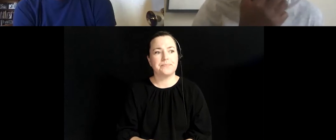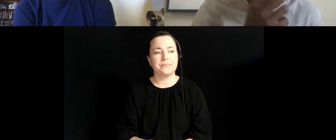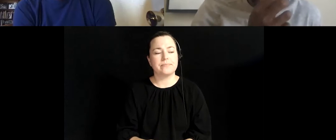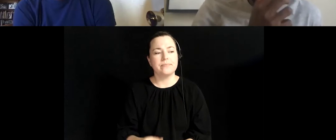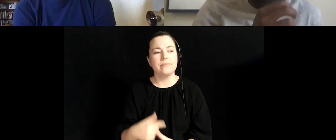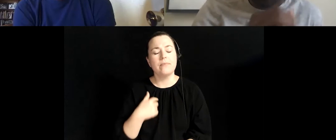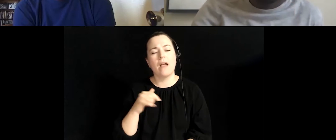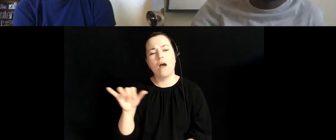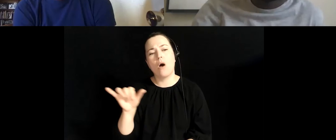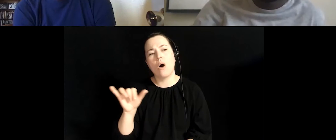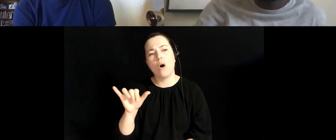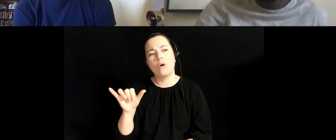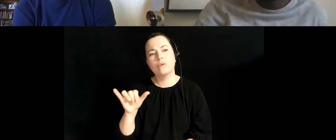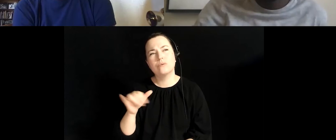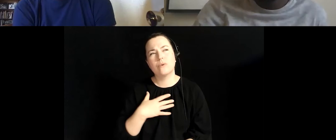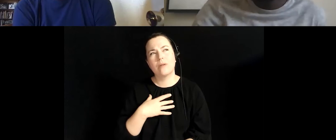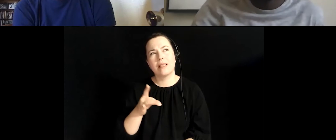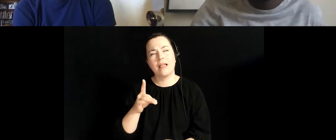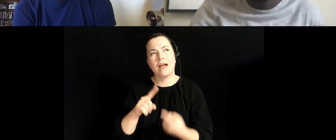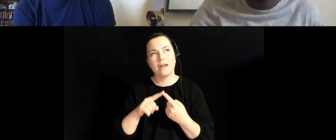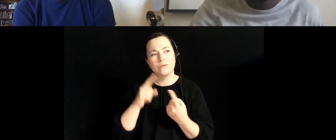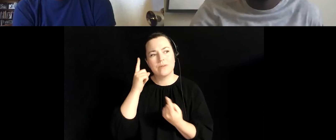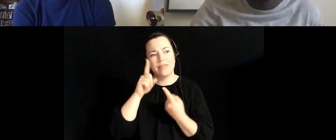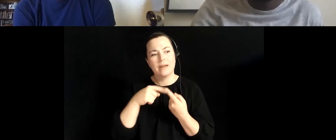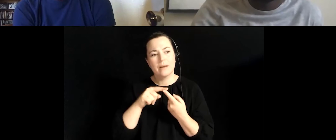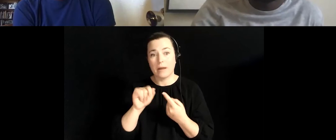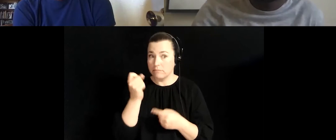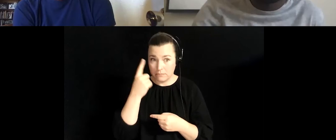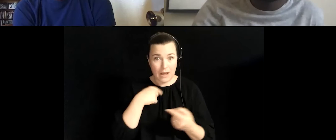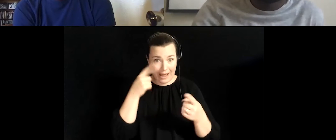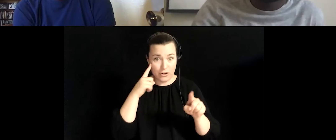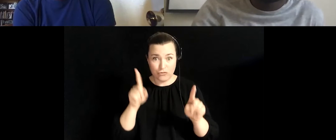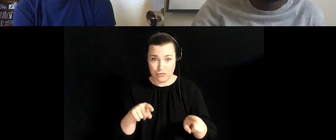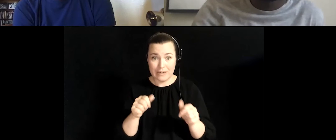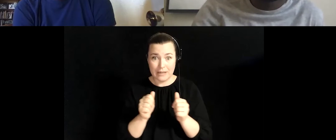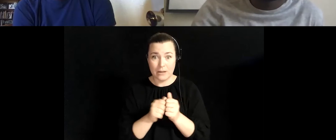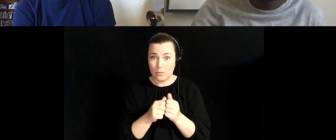think about it like, I agree with all that you guys have said.